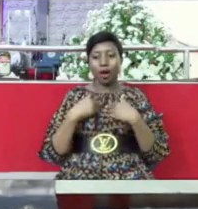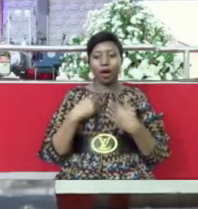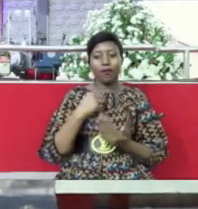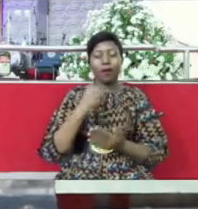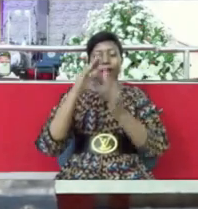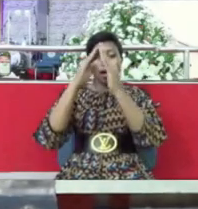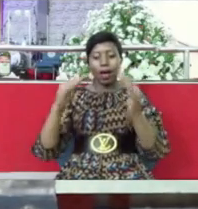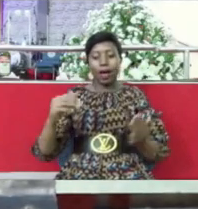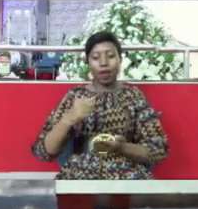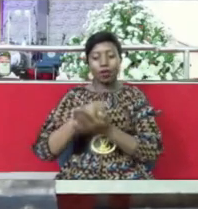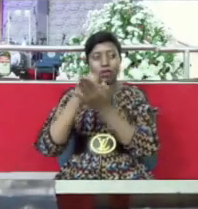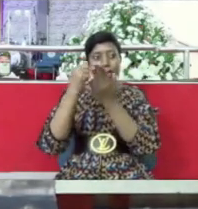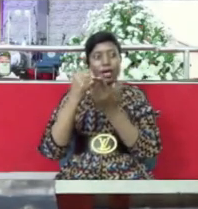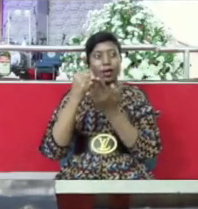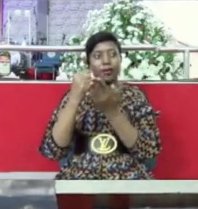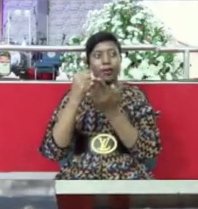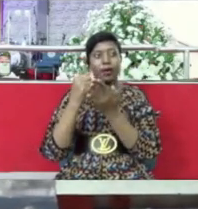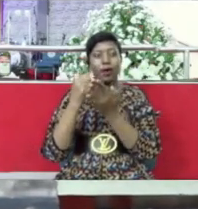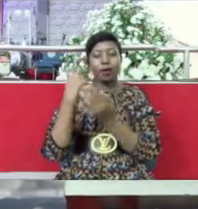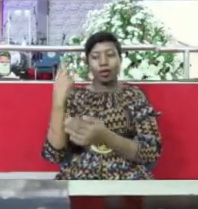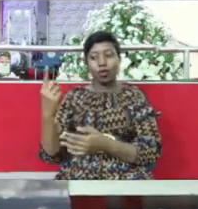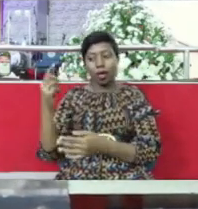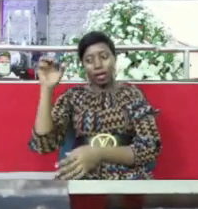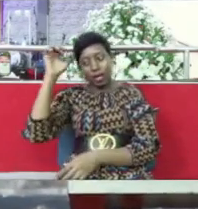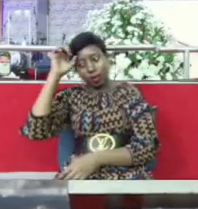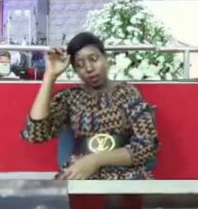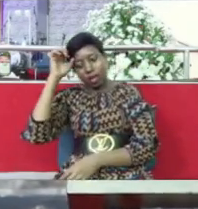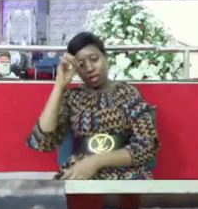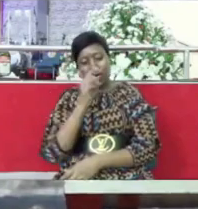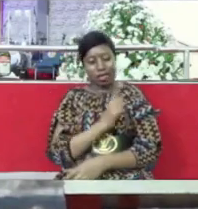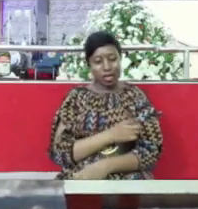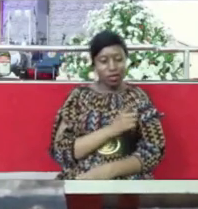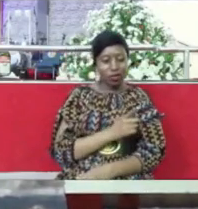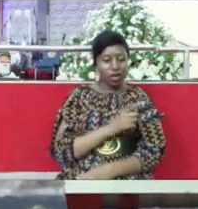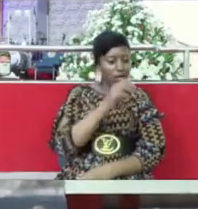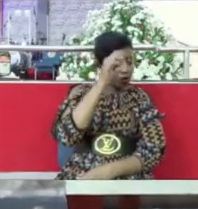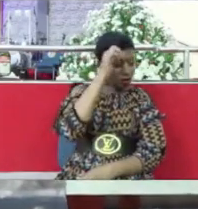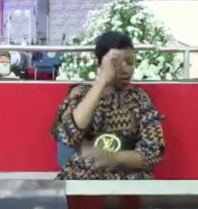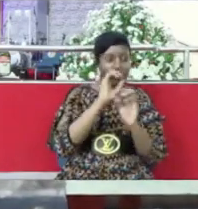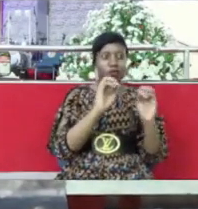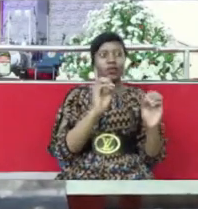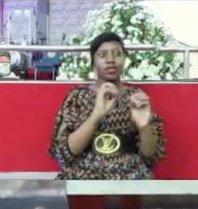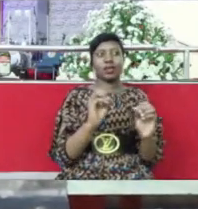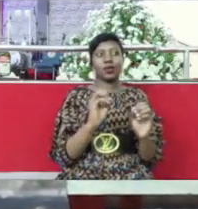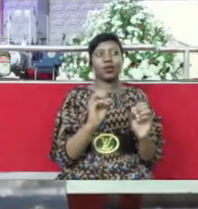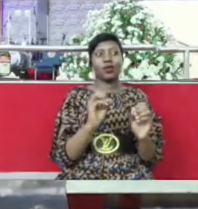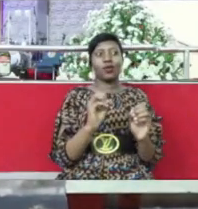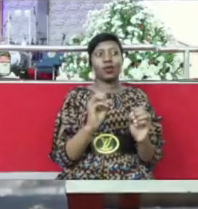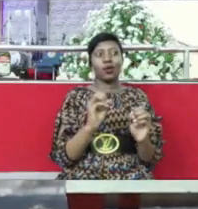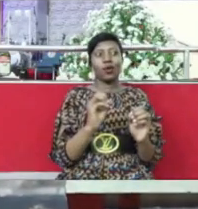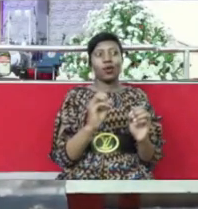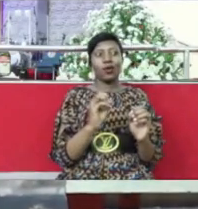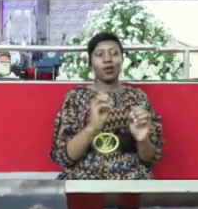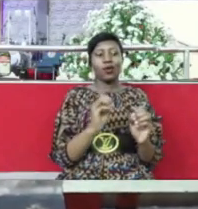Employ the two. One in form 4, utaona tofauti. You will see the difference. Uyu wa 3, atakuwa akishindwa nyumba, inapanguzwa kila siku kwa